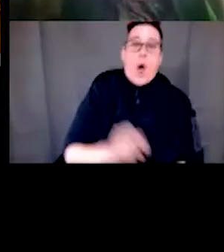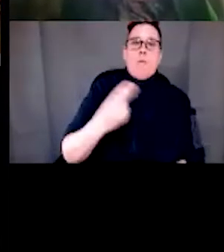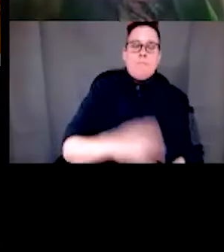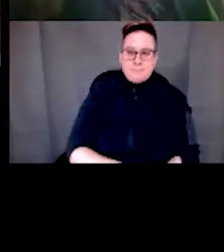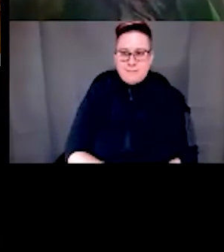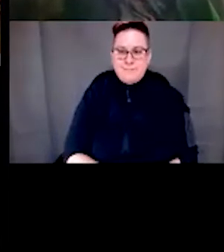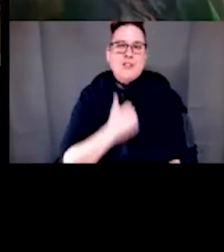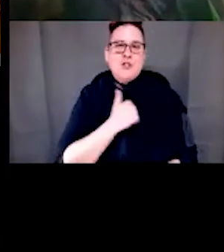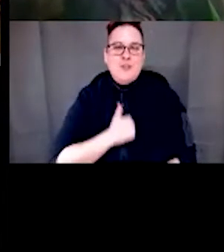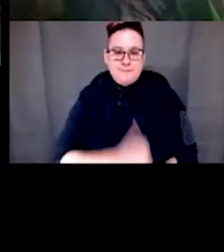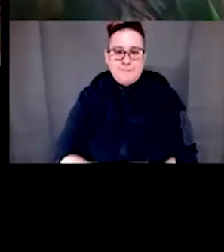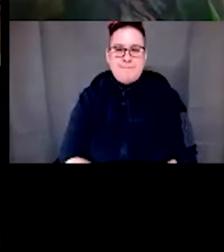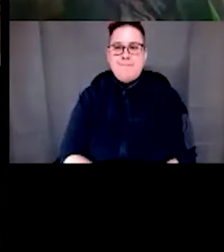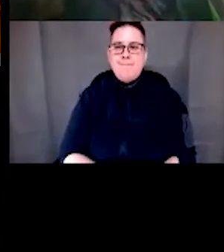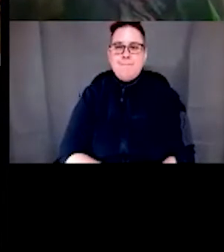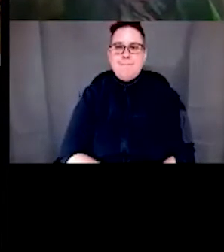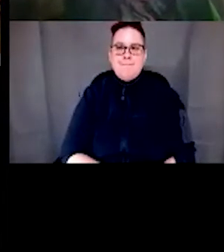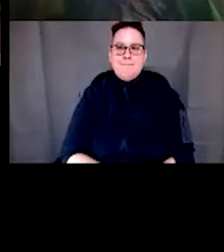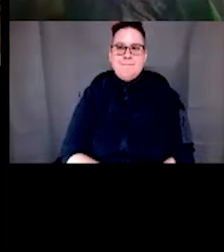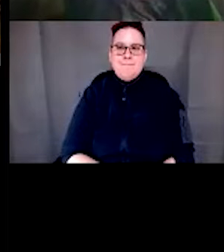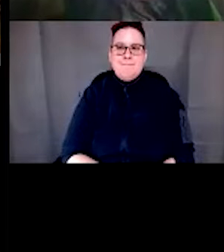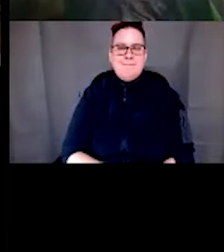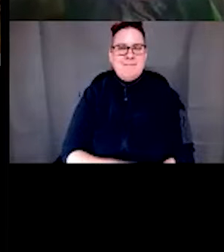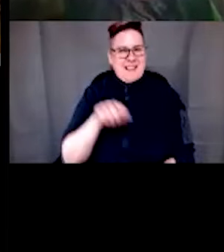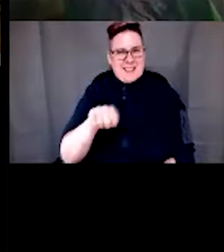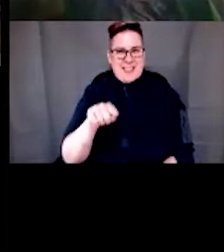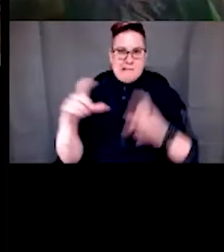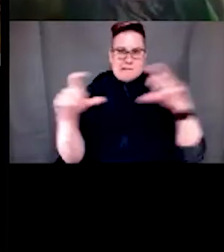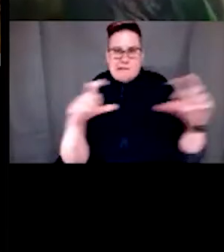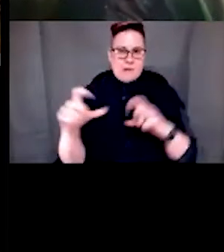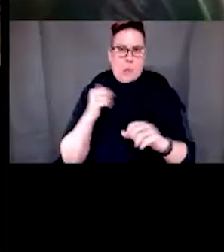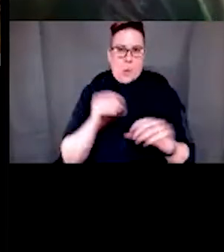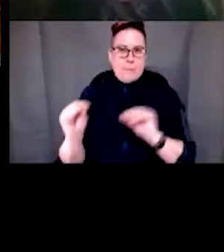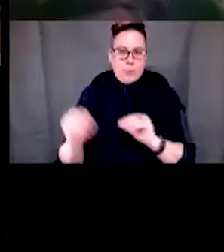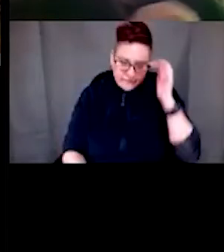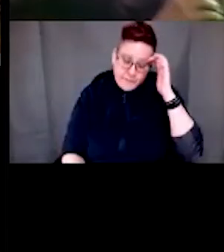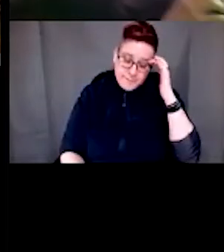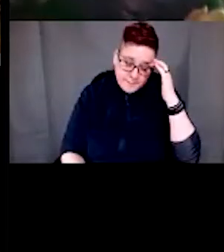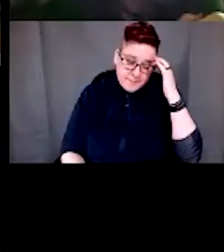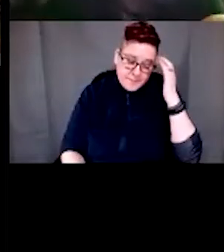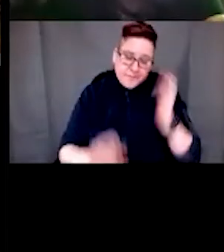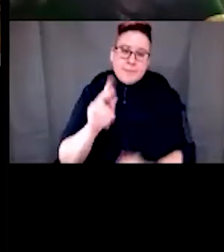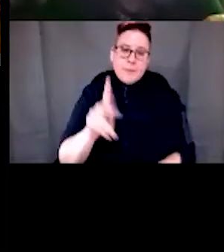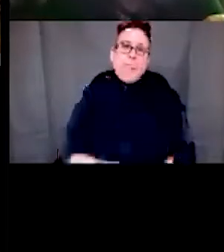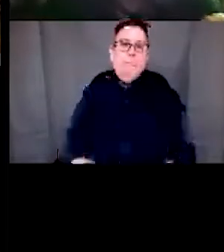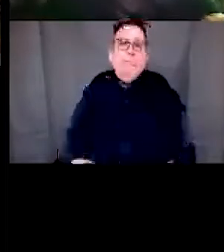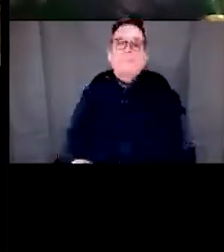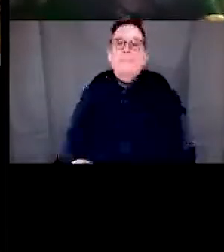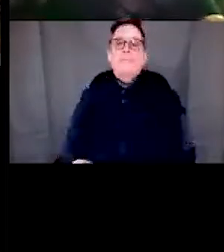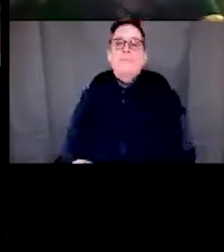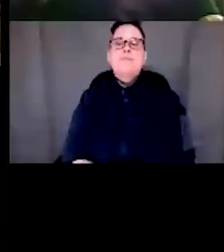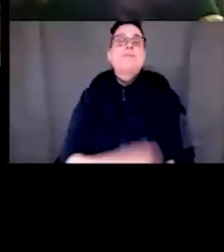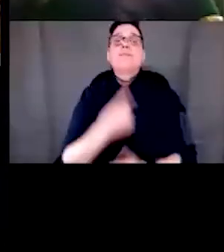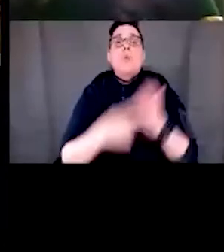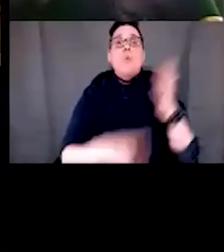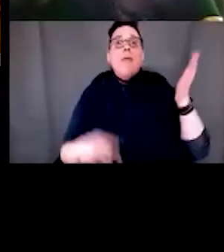Okay, sorry. I can't get this thing off of my screen. Okay, so what that means